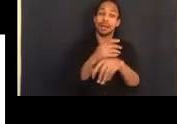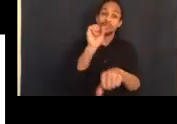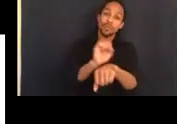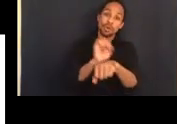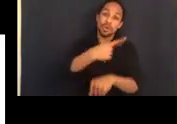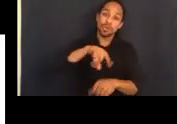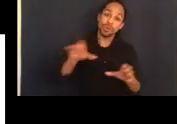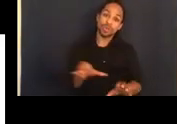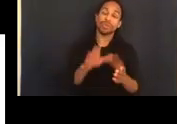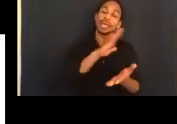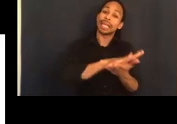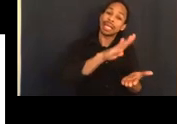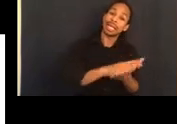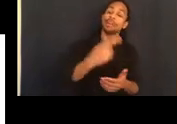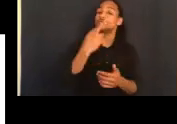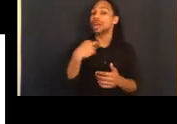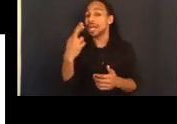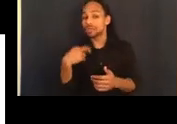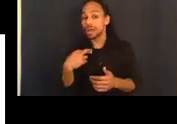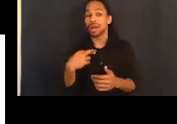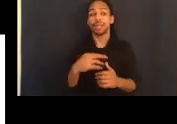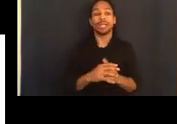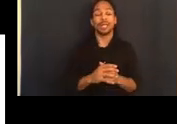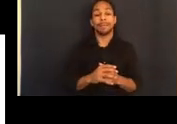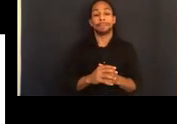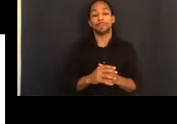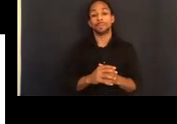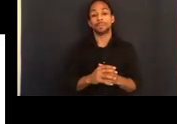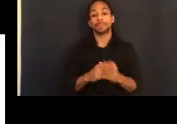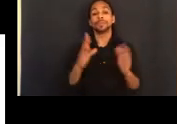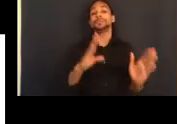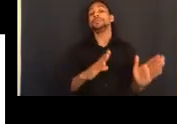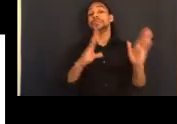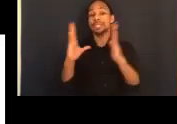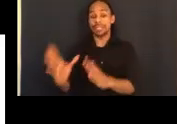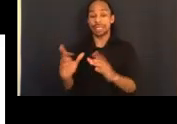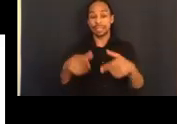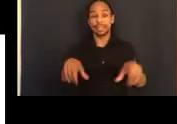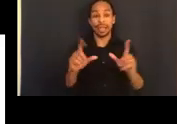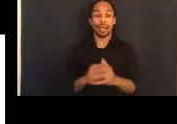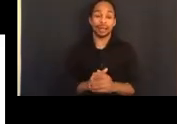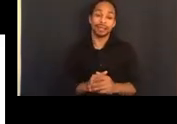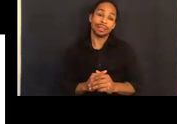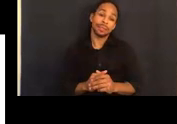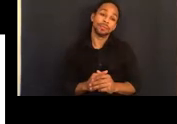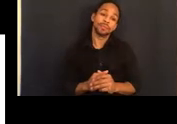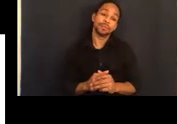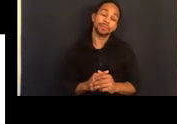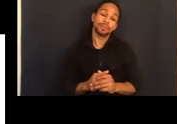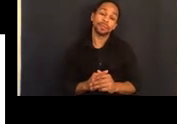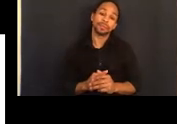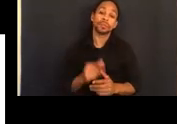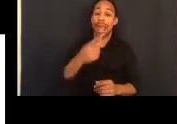few housewives. And this is the first chart. Next chart, please. And and again, we knew